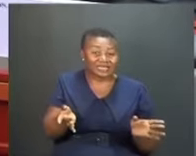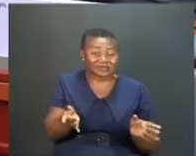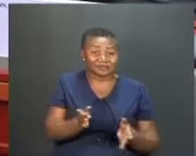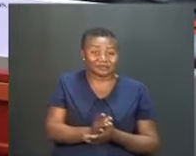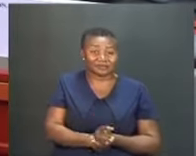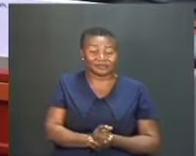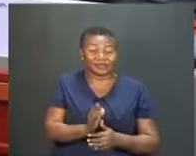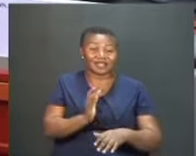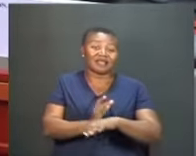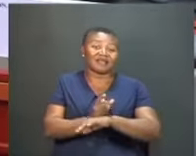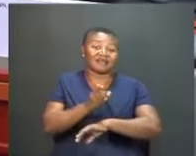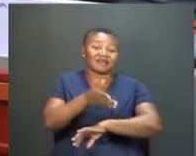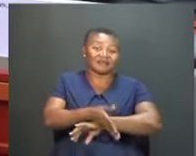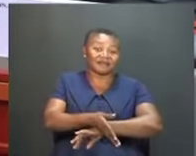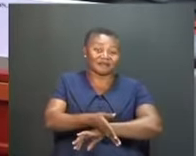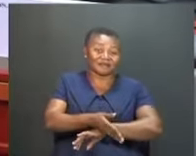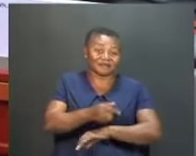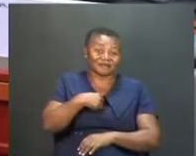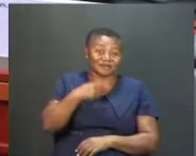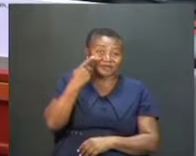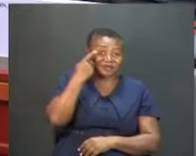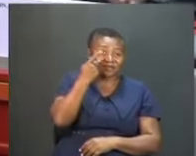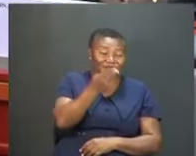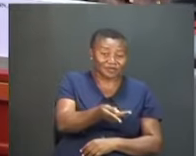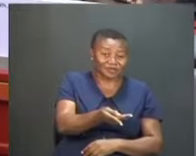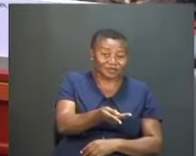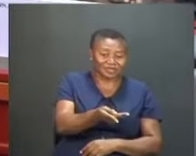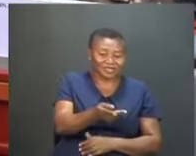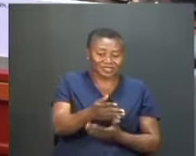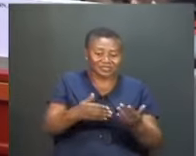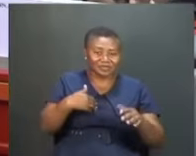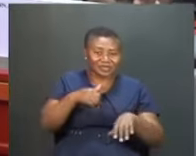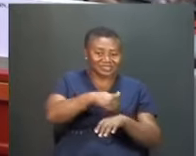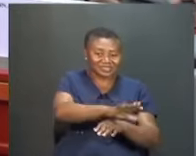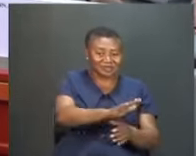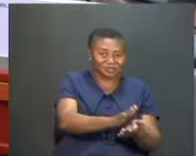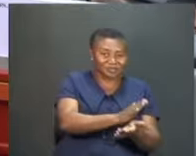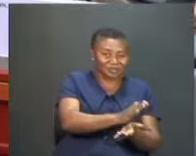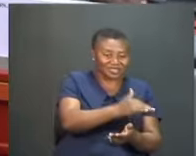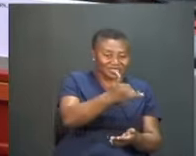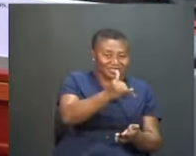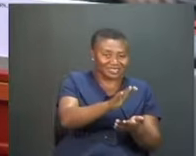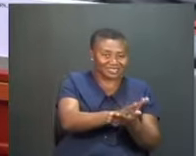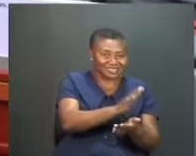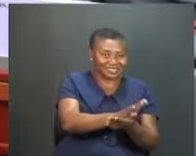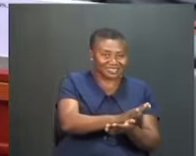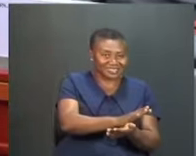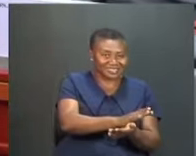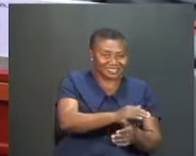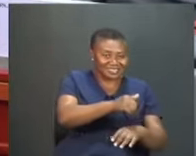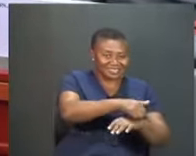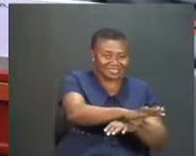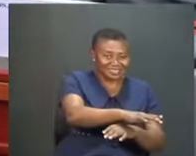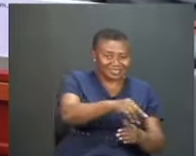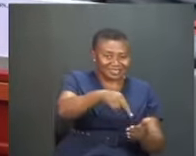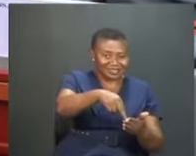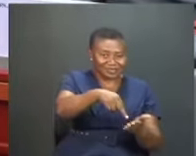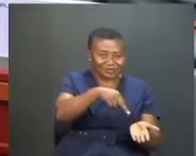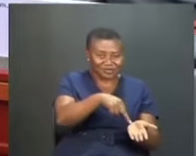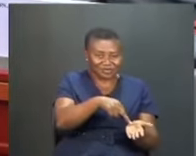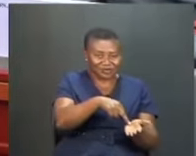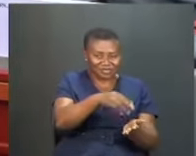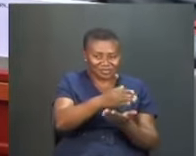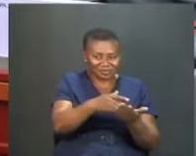But afterwards, I saw the order paper being ferried to him. The order paper, the rules were ferried to